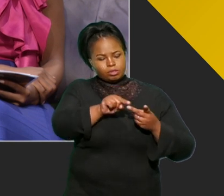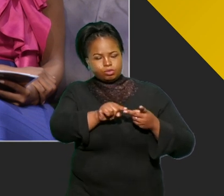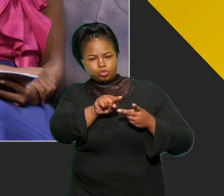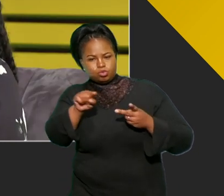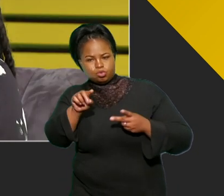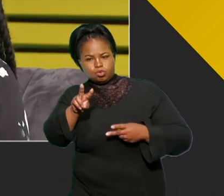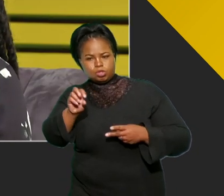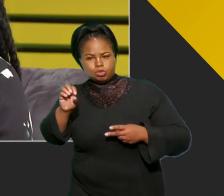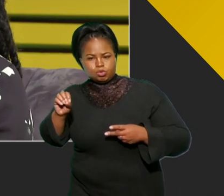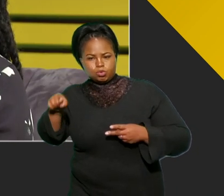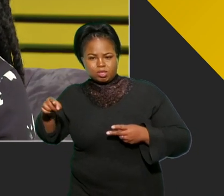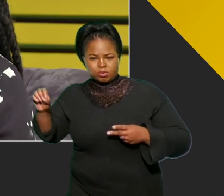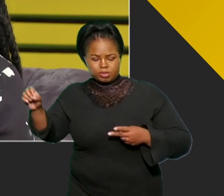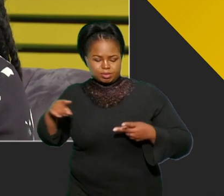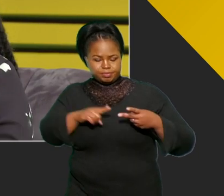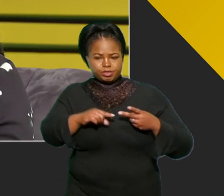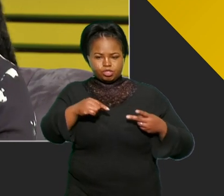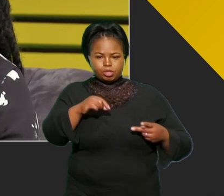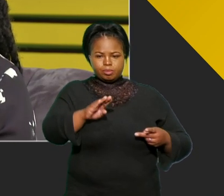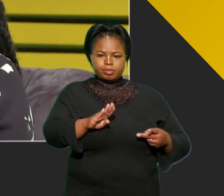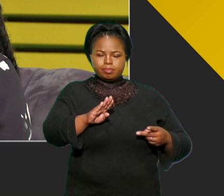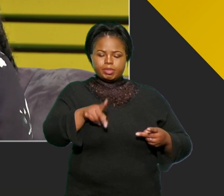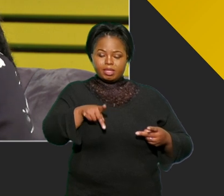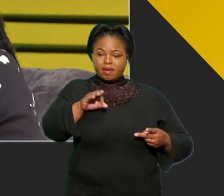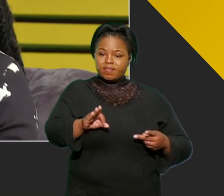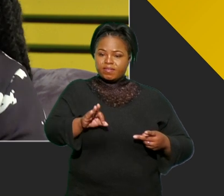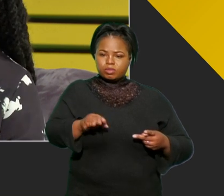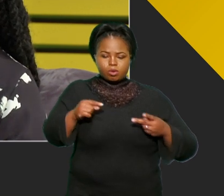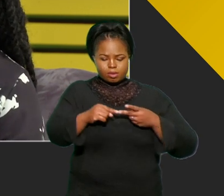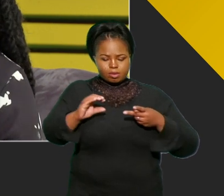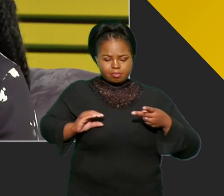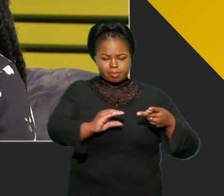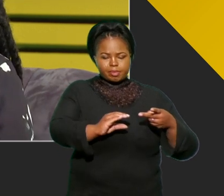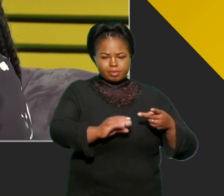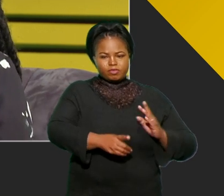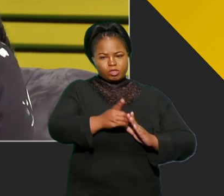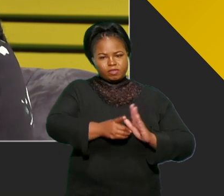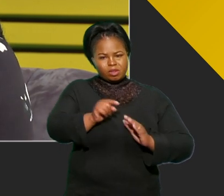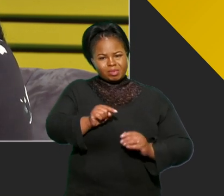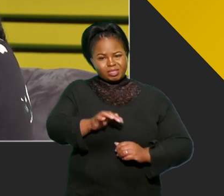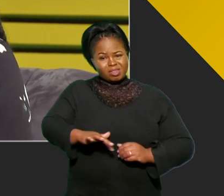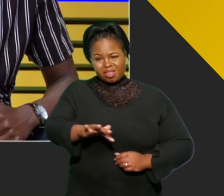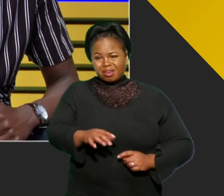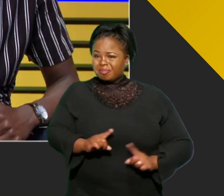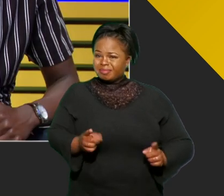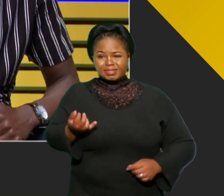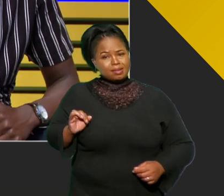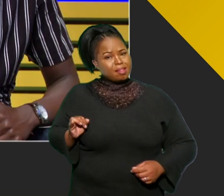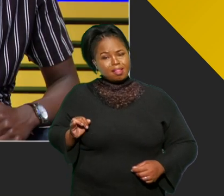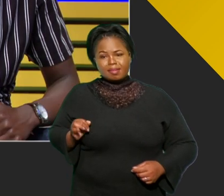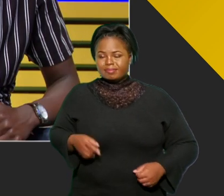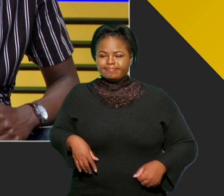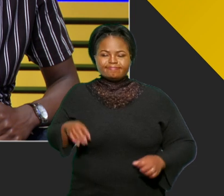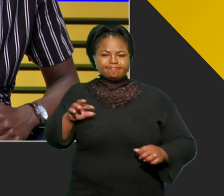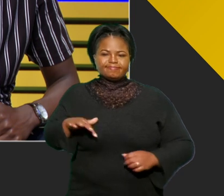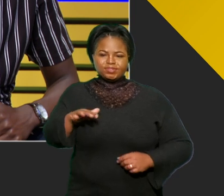There is GPF, the Housing Partnership Fund, which funds, you know, property development in that area. But still, we find ourselves in